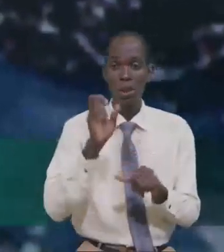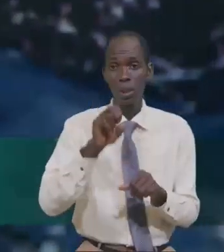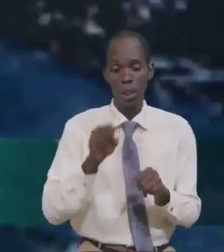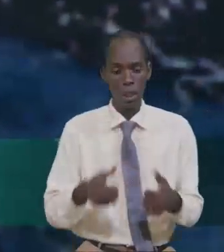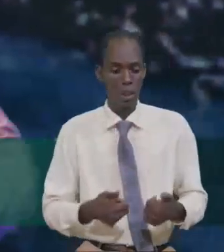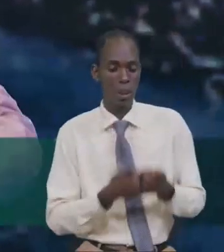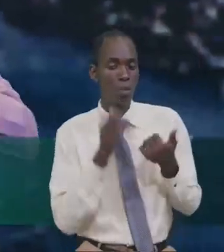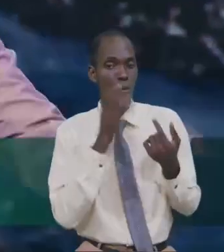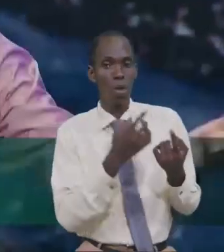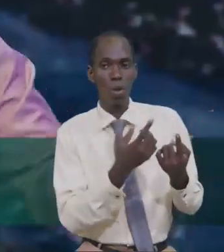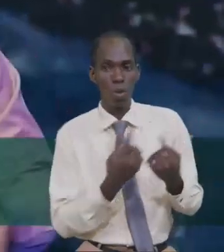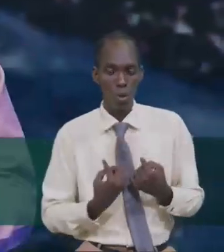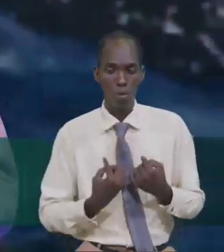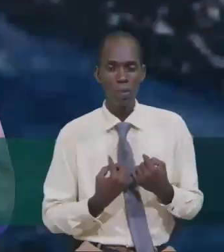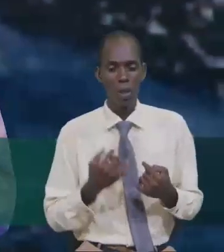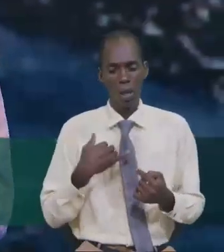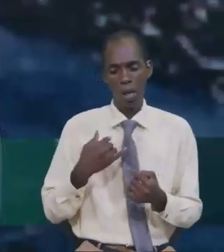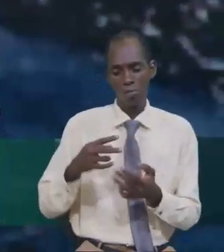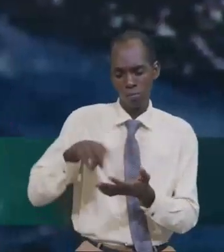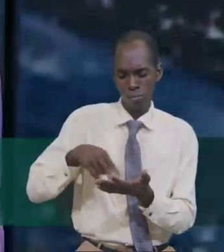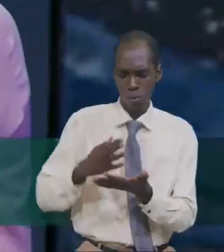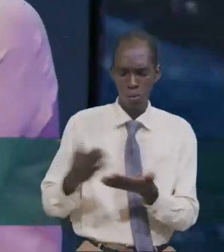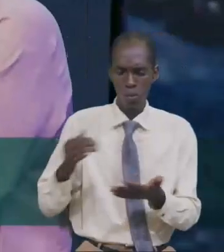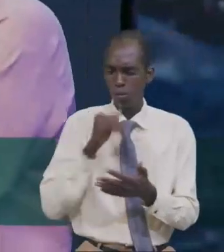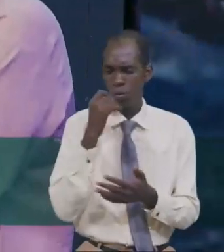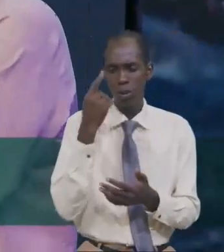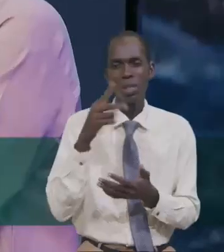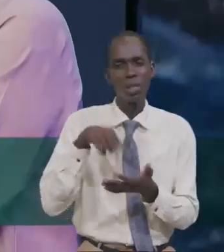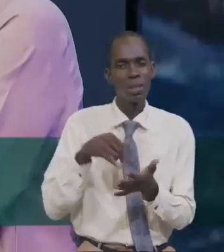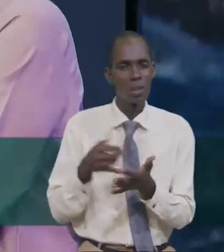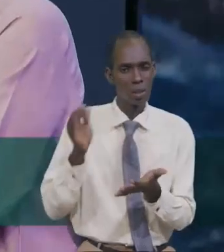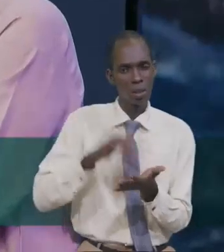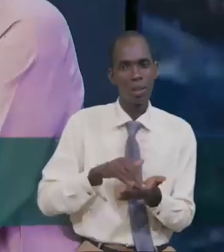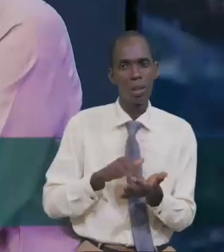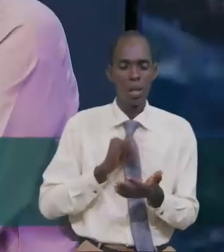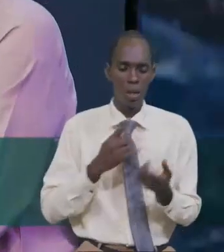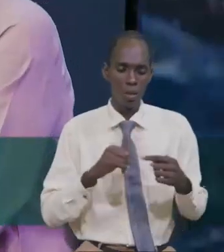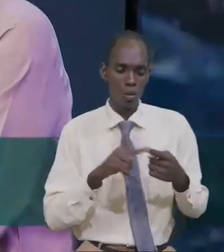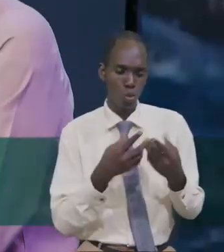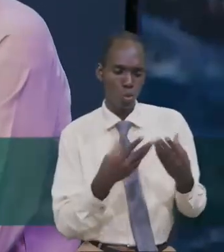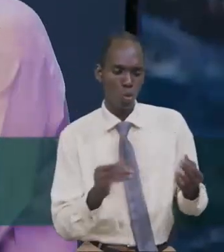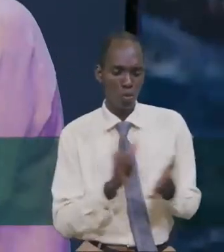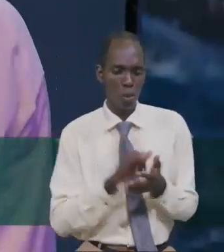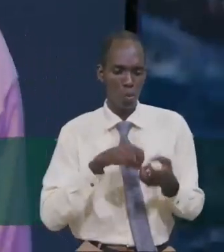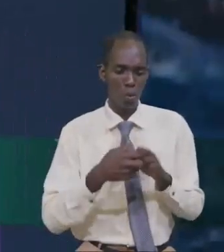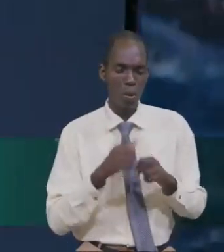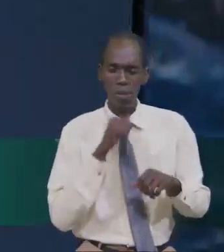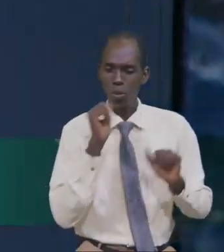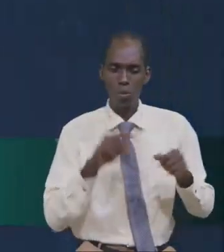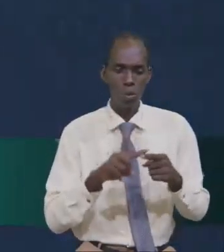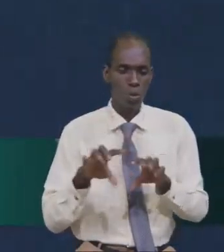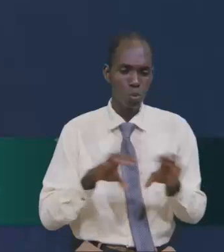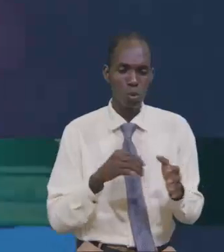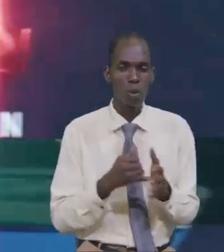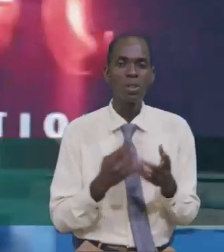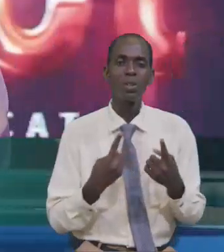I couldn't solve. Try it again. I tried to move up. I tried to be who I ought to be, and I